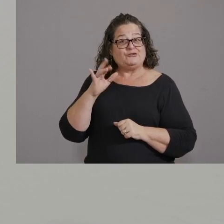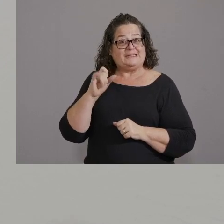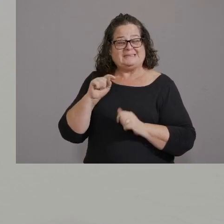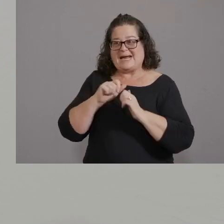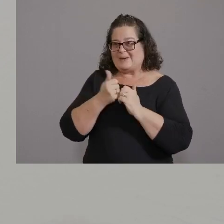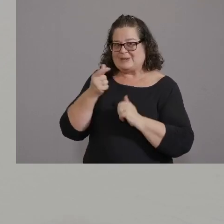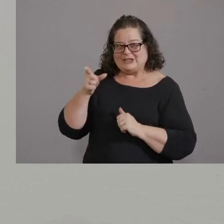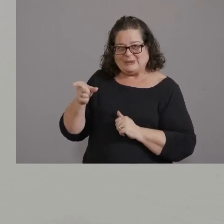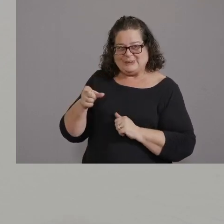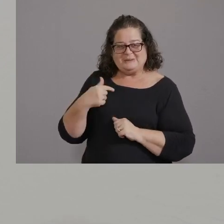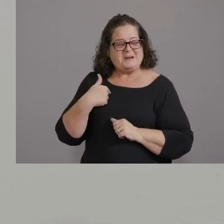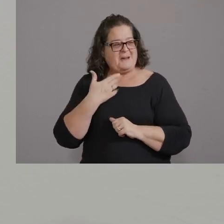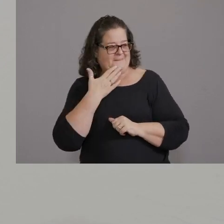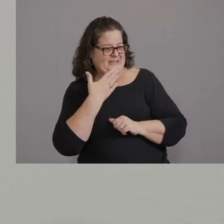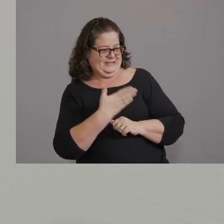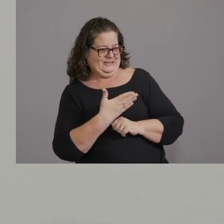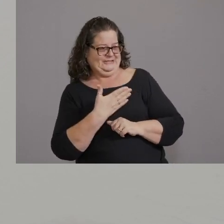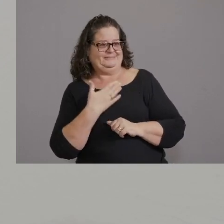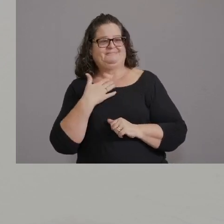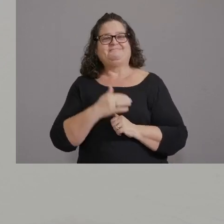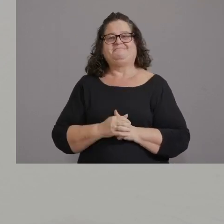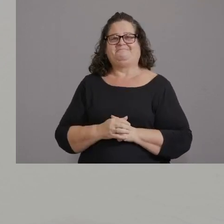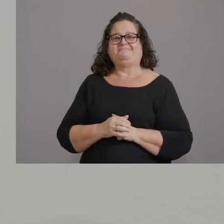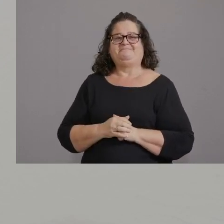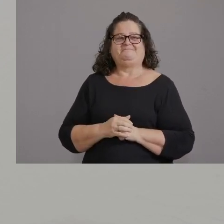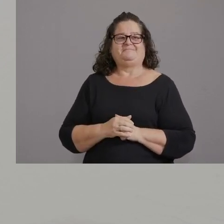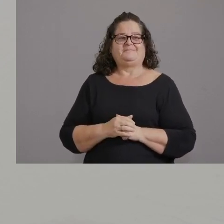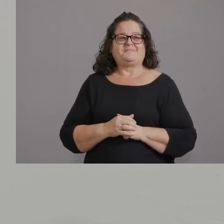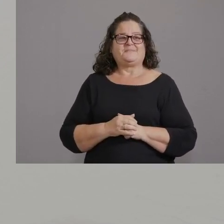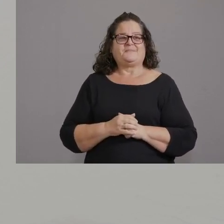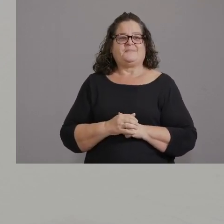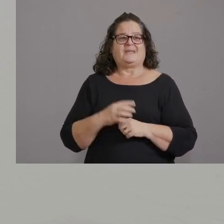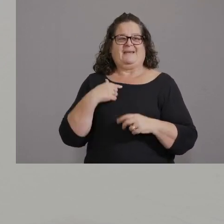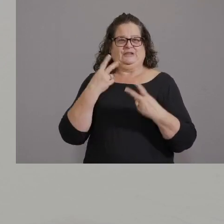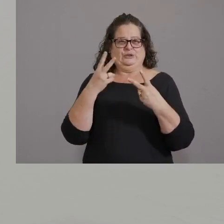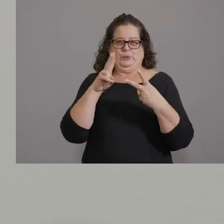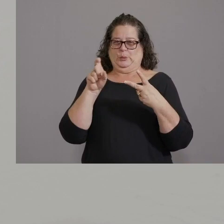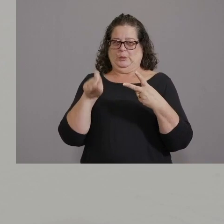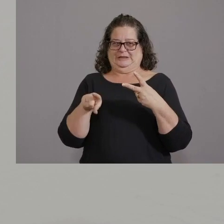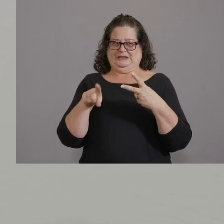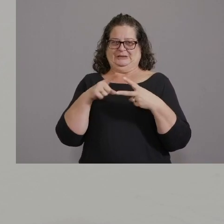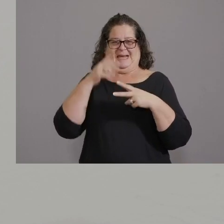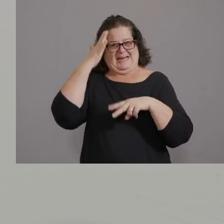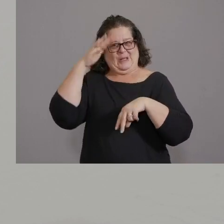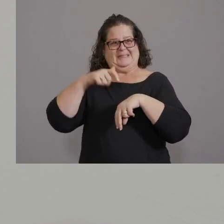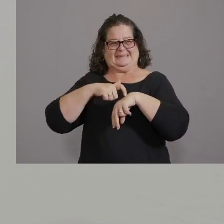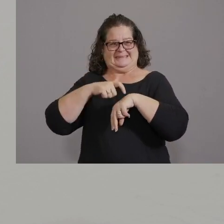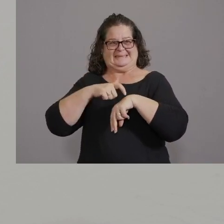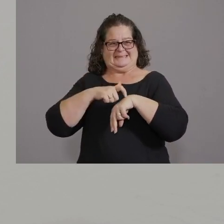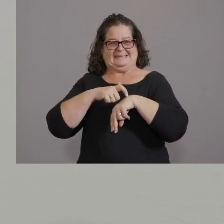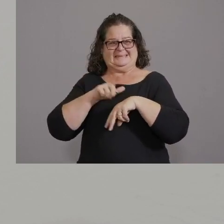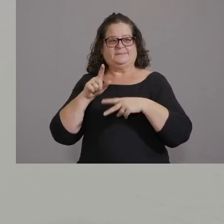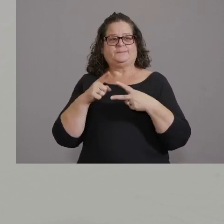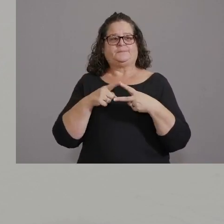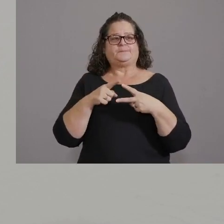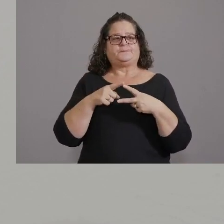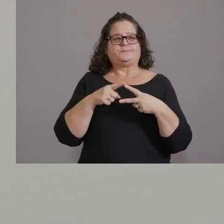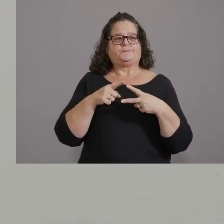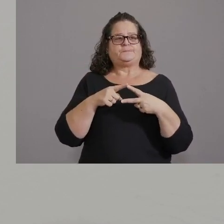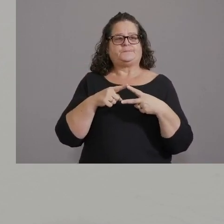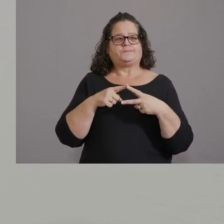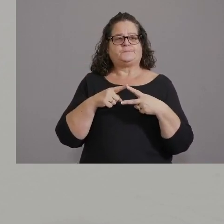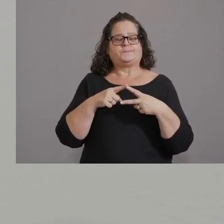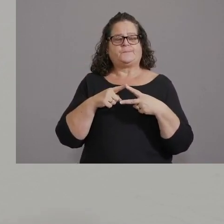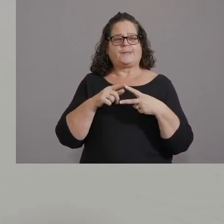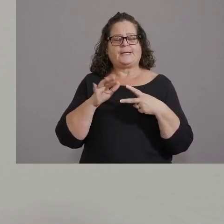you? I'm good. 2 questions. I know time is of the essence here, both on current conditions in the state. Yeah.